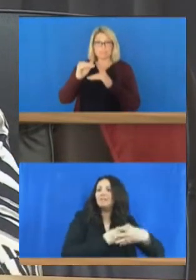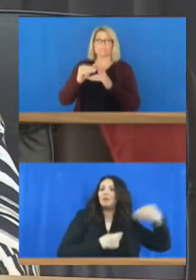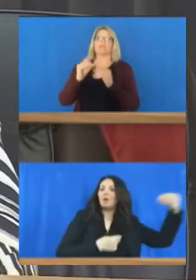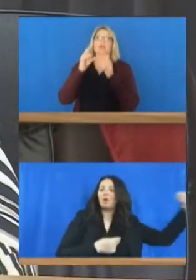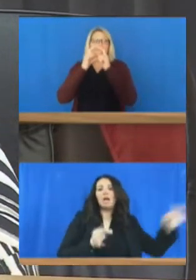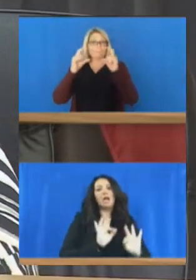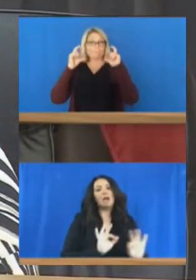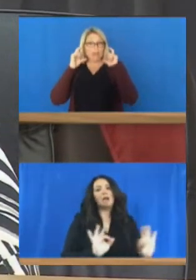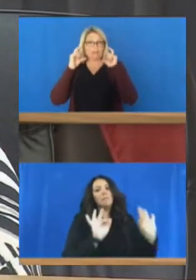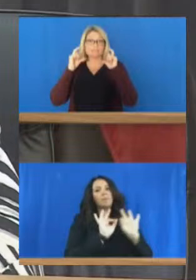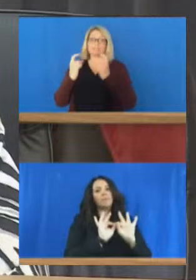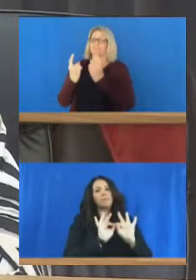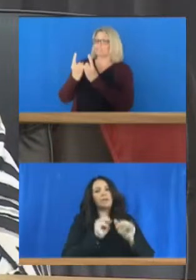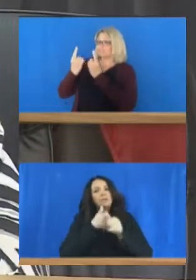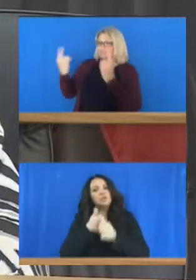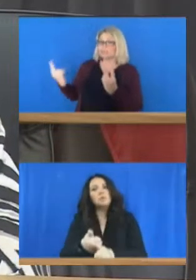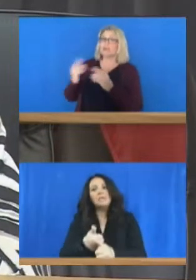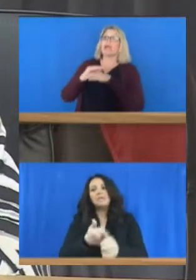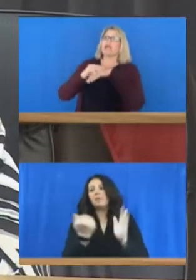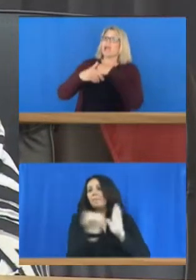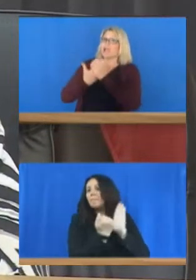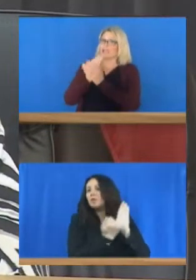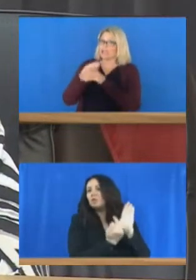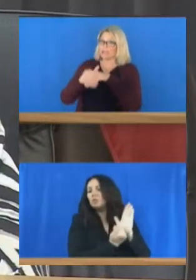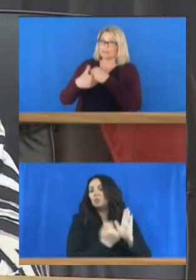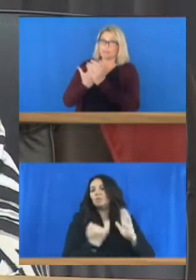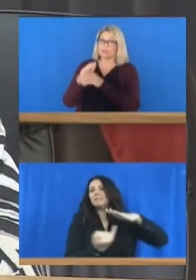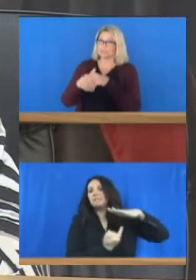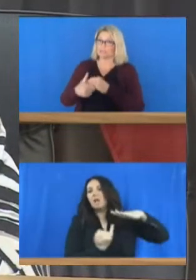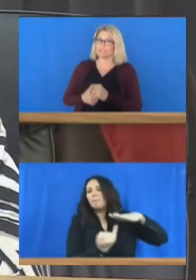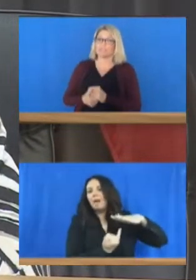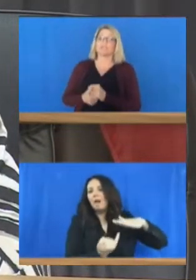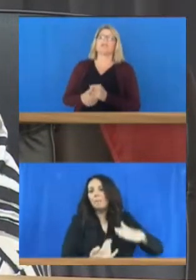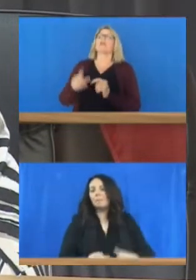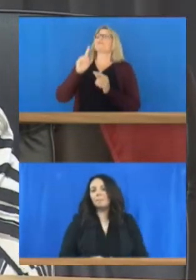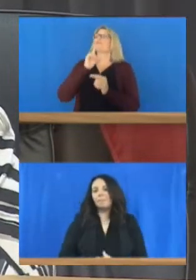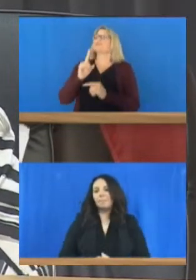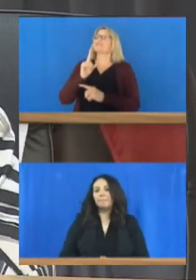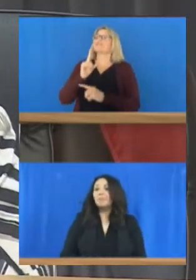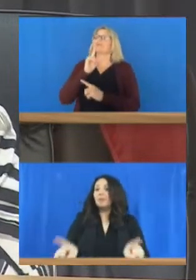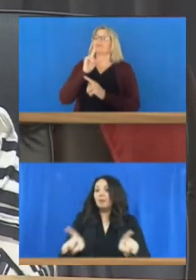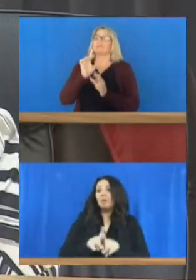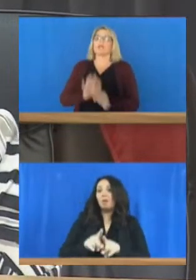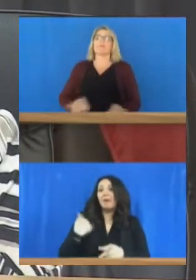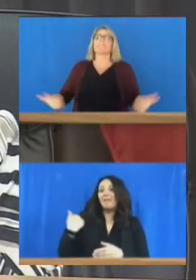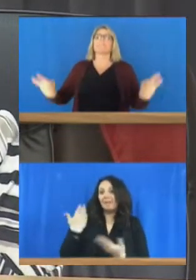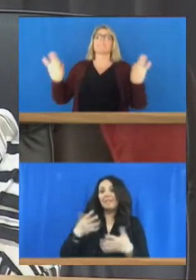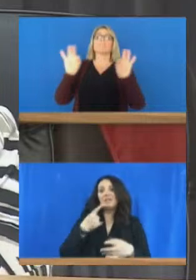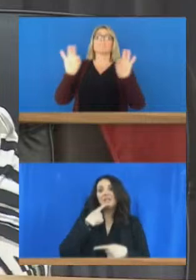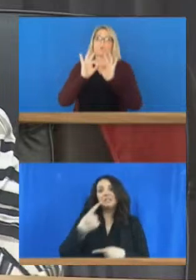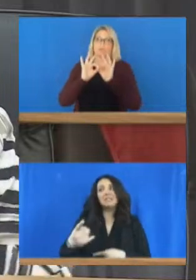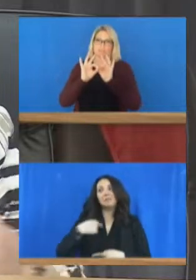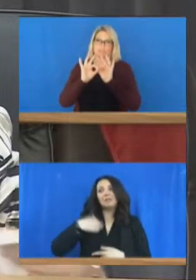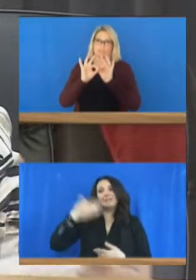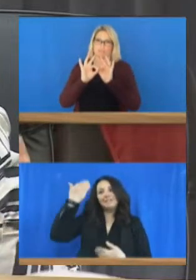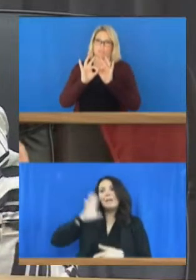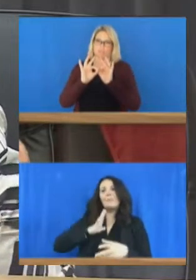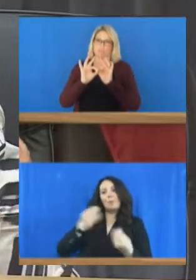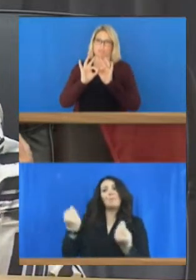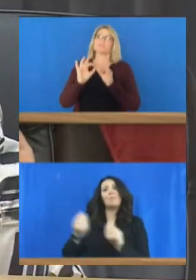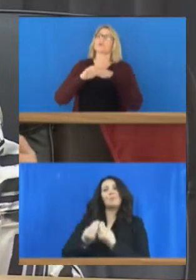of COVID-19, and no matter where they are, every New Brunswicker who has been infected with COVID-19 needs our care and